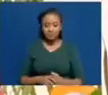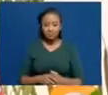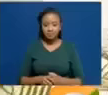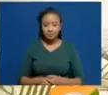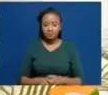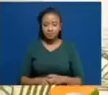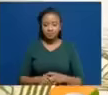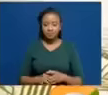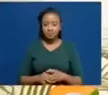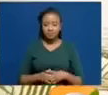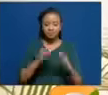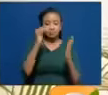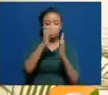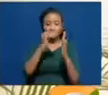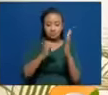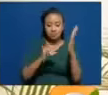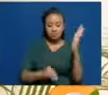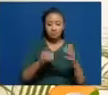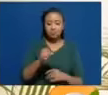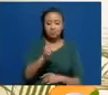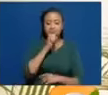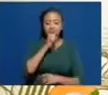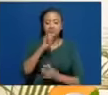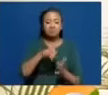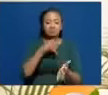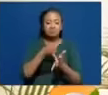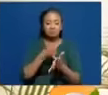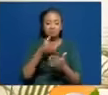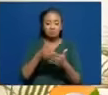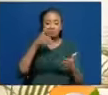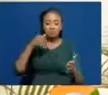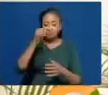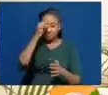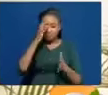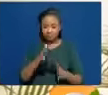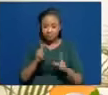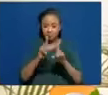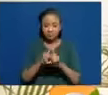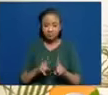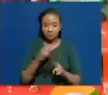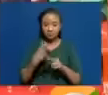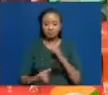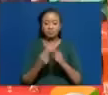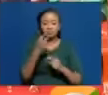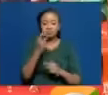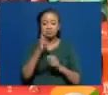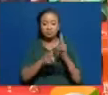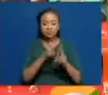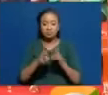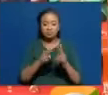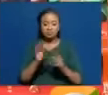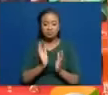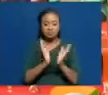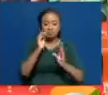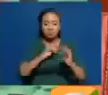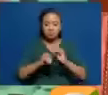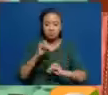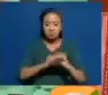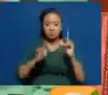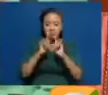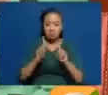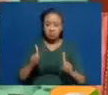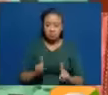The list of the 50 comprised of former governors and poll losers in the 2022 general election, and also loyalists